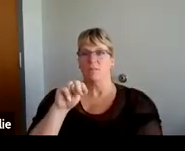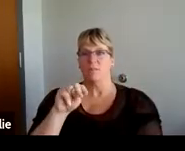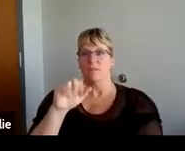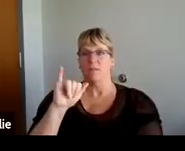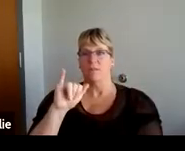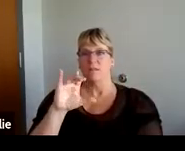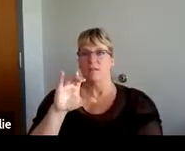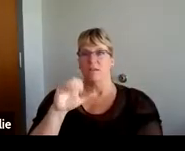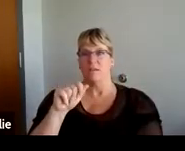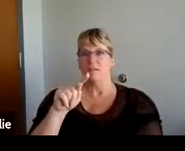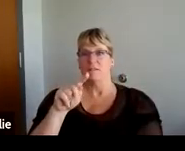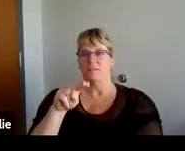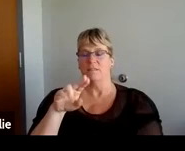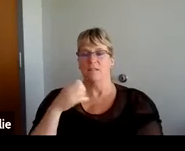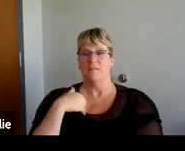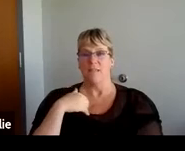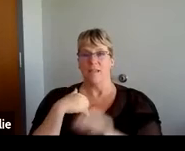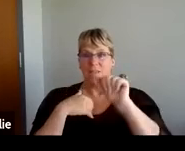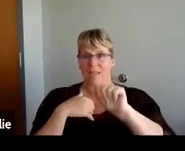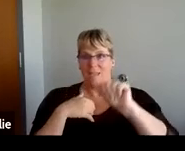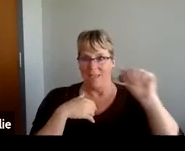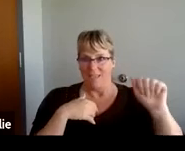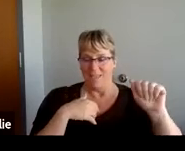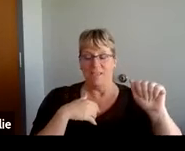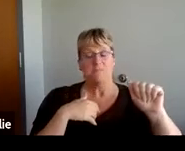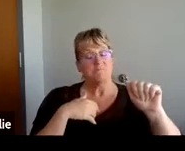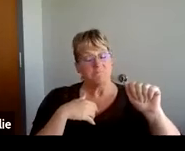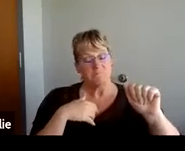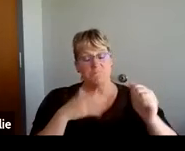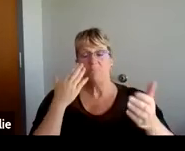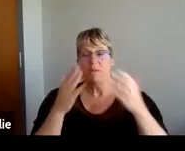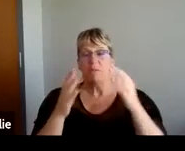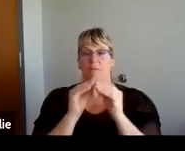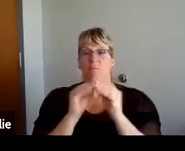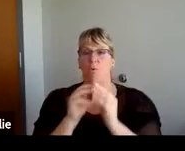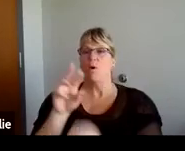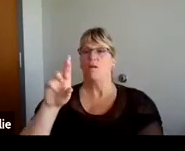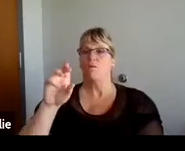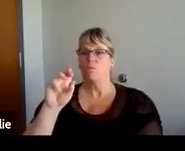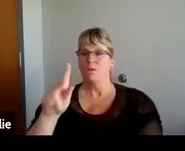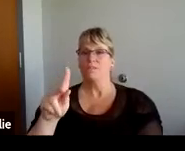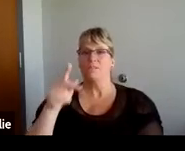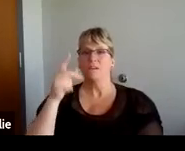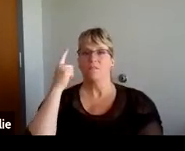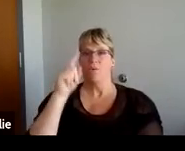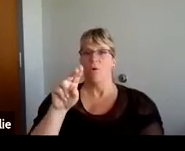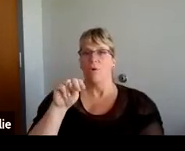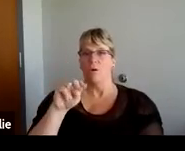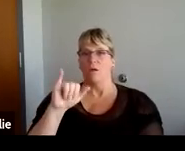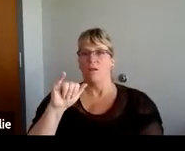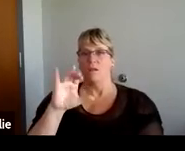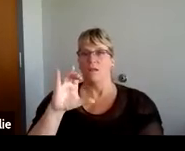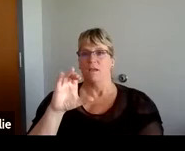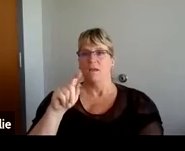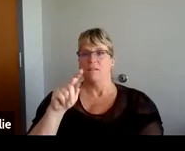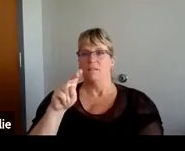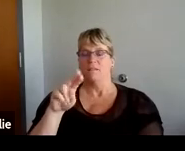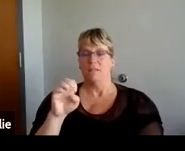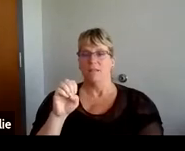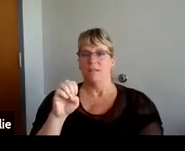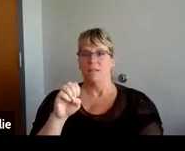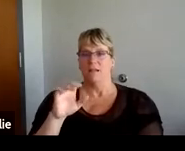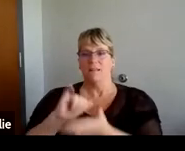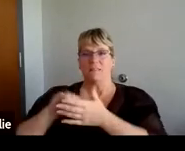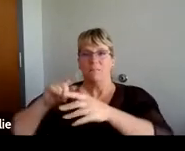the AA variants, again, they're going to be much more risk for nicotine dependence. That's often an